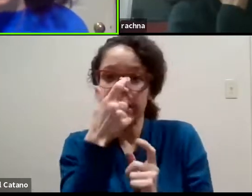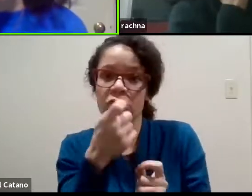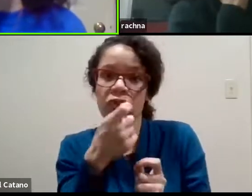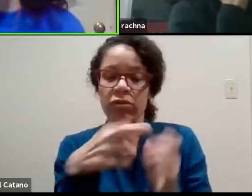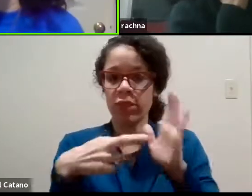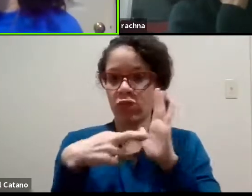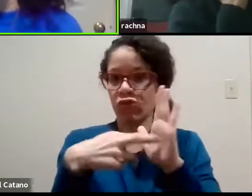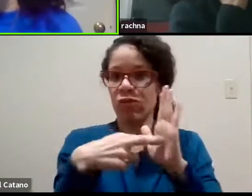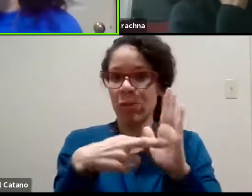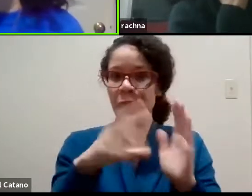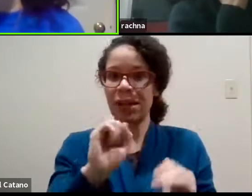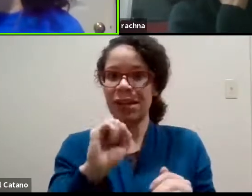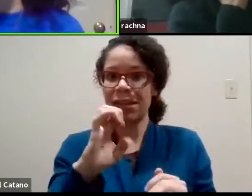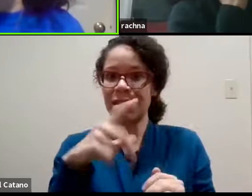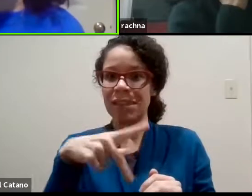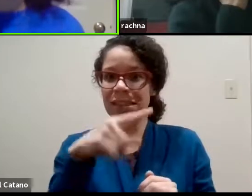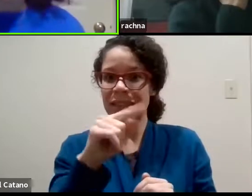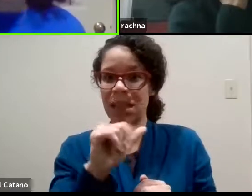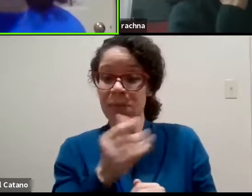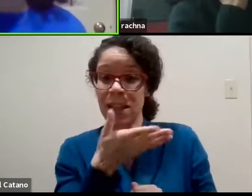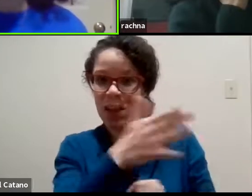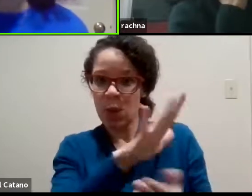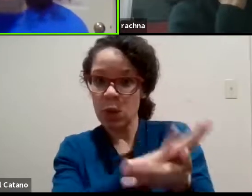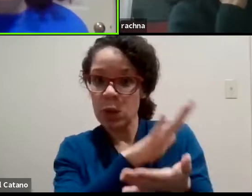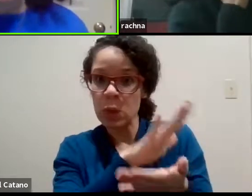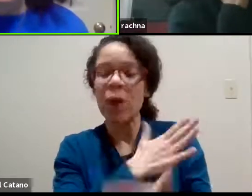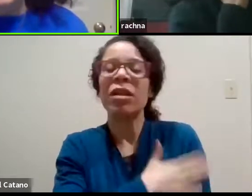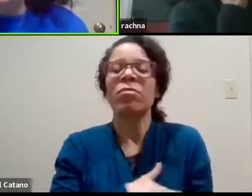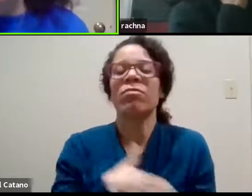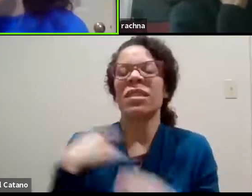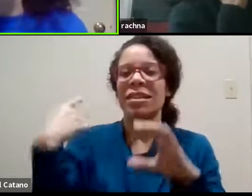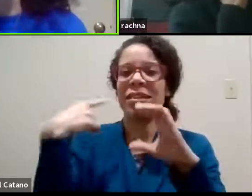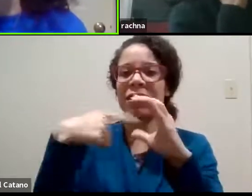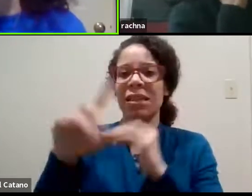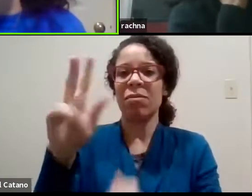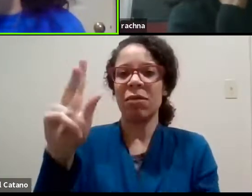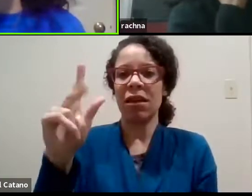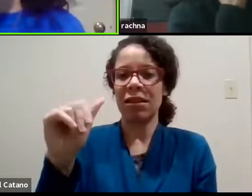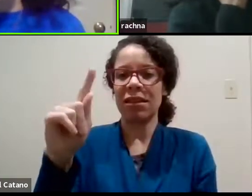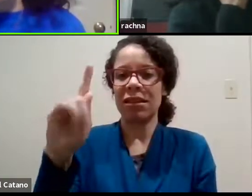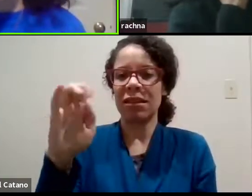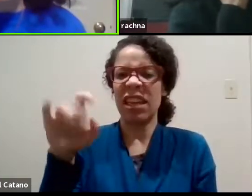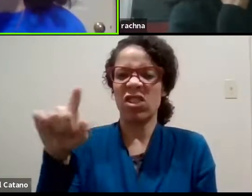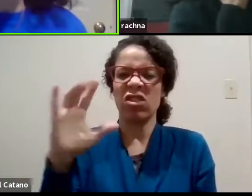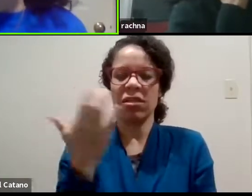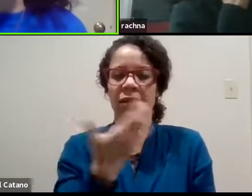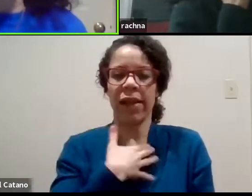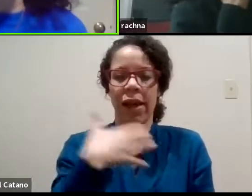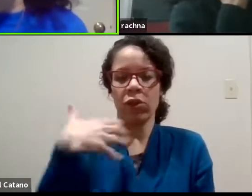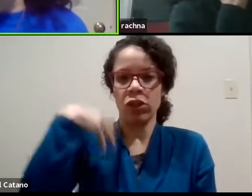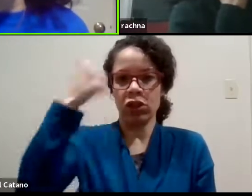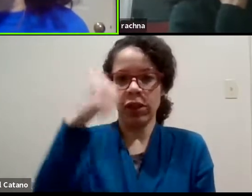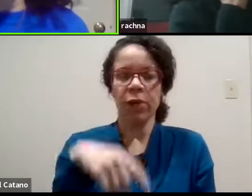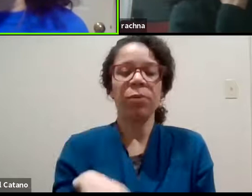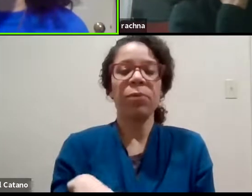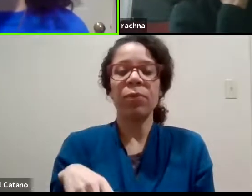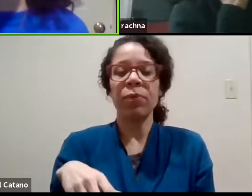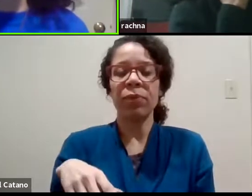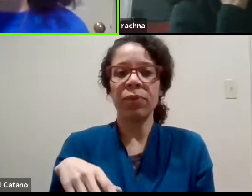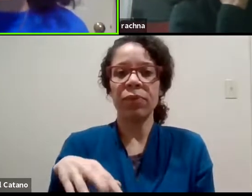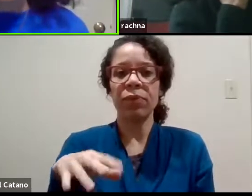SEPTA at your school, please email Kate, who is our liaison chair this year. And the address is